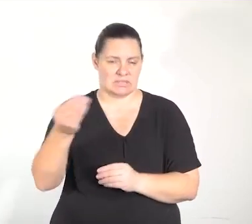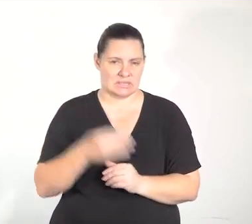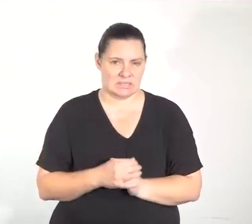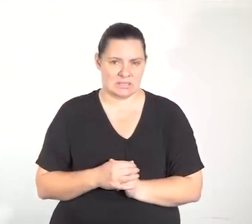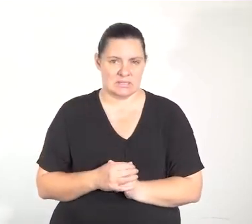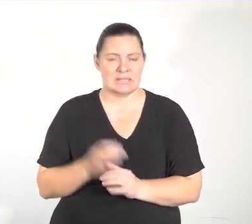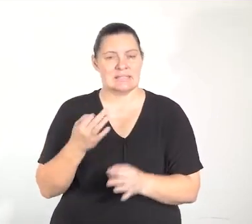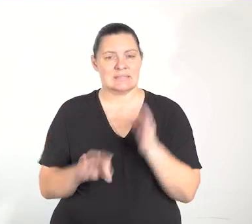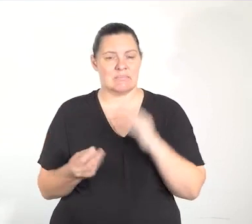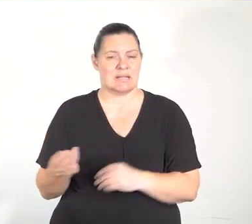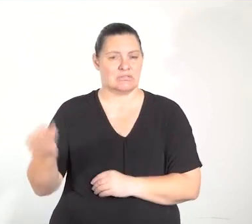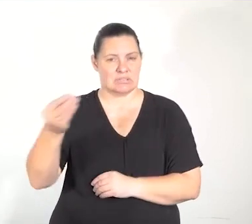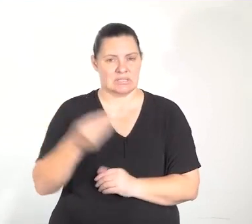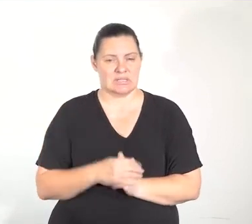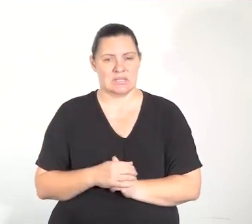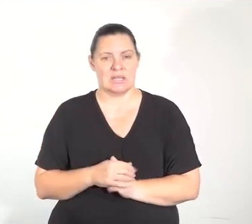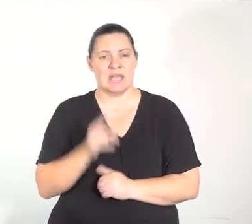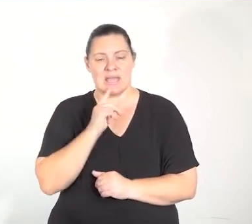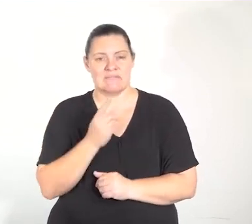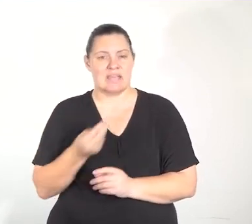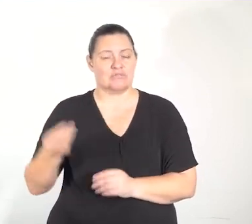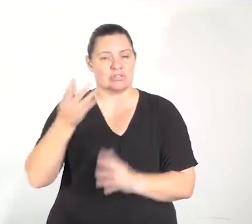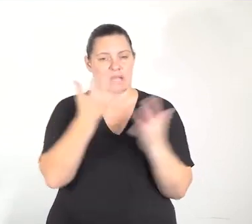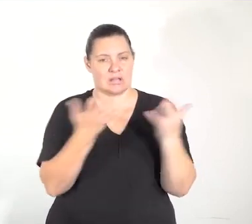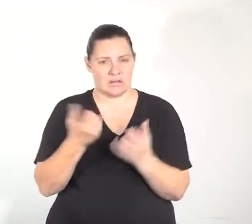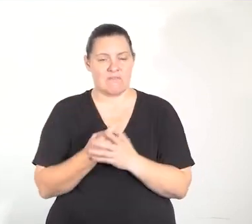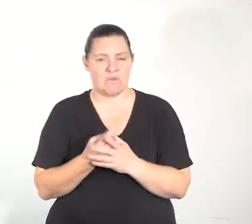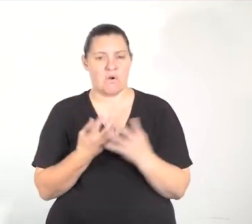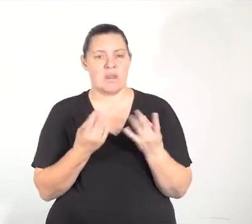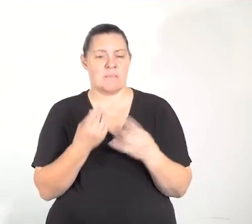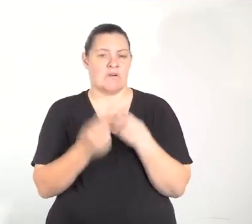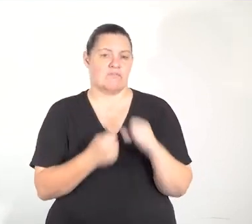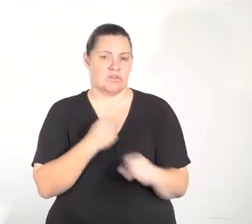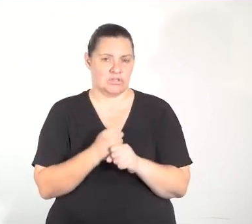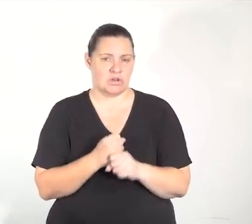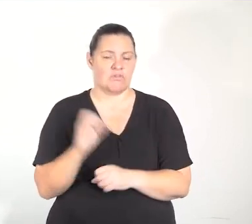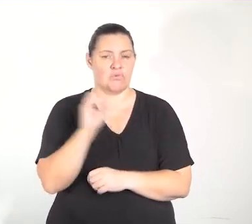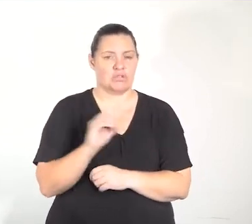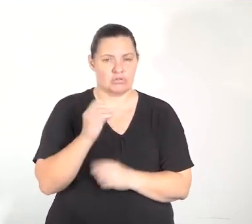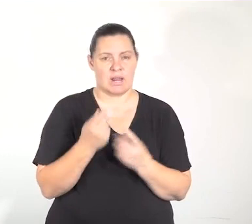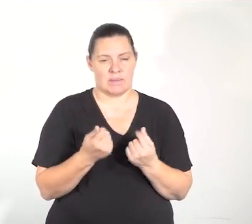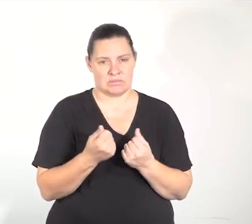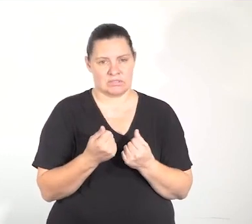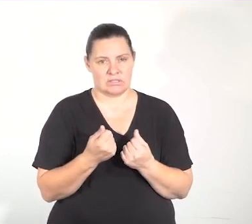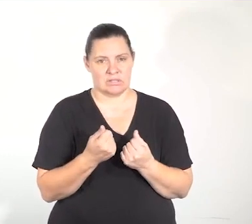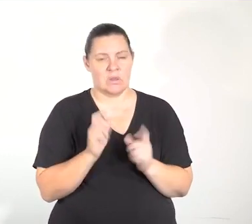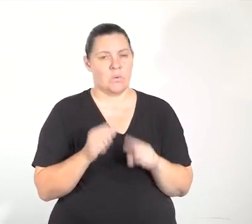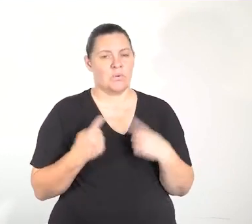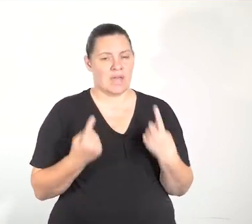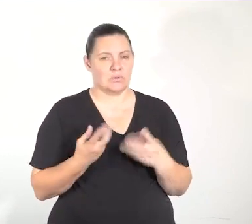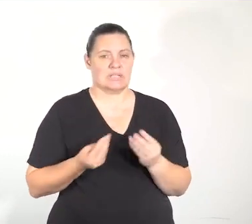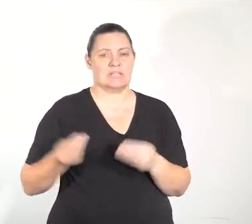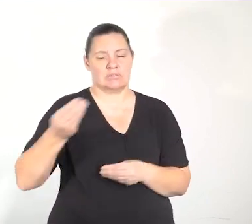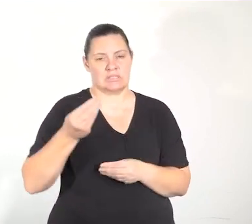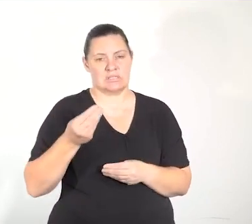interest. So simple interest is when interest is calculated for a number of years on the original amount without